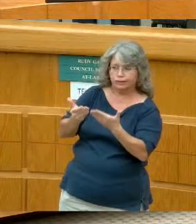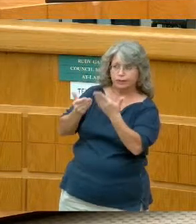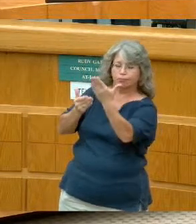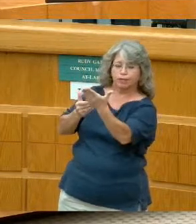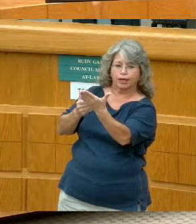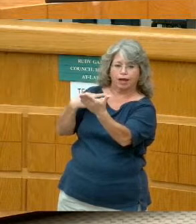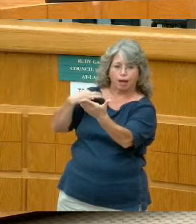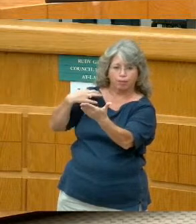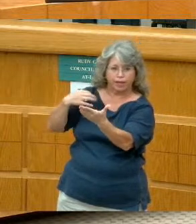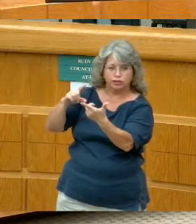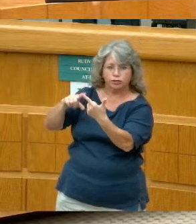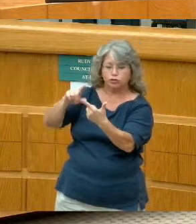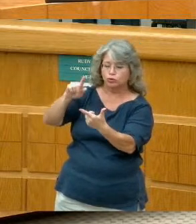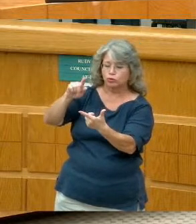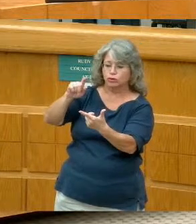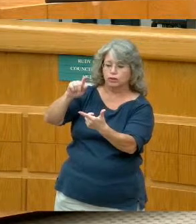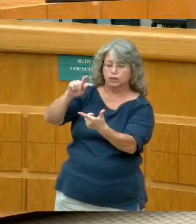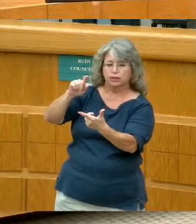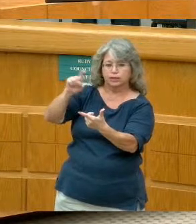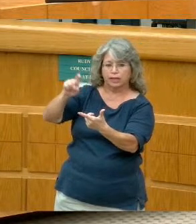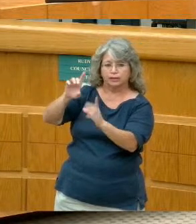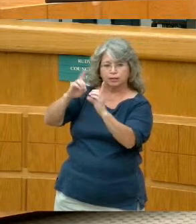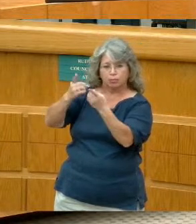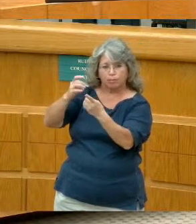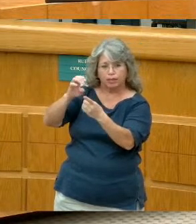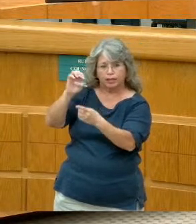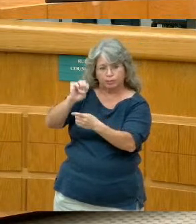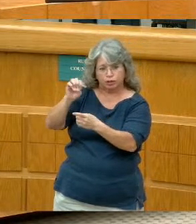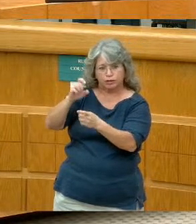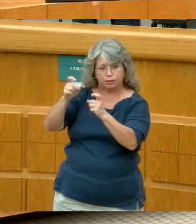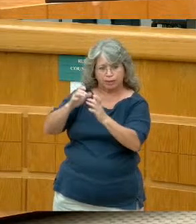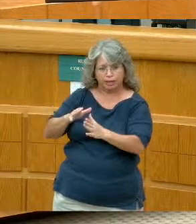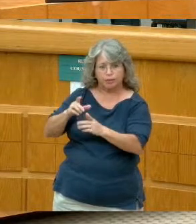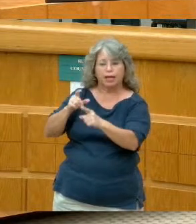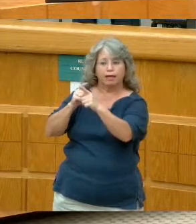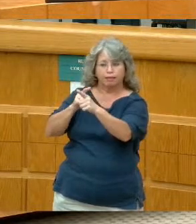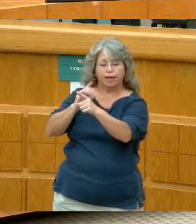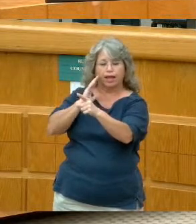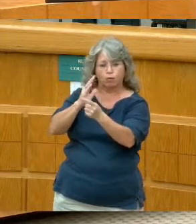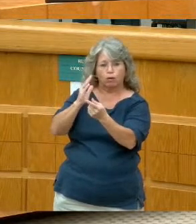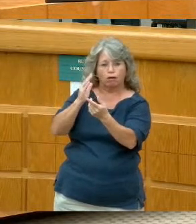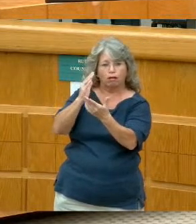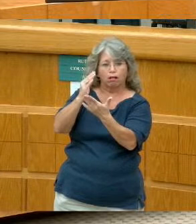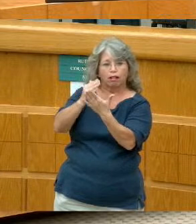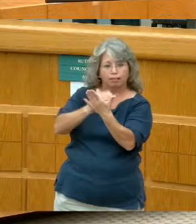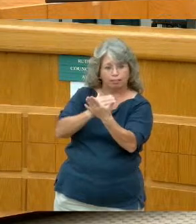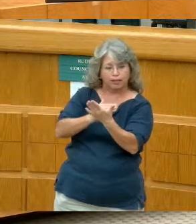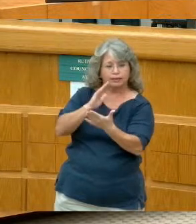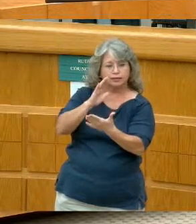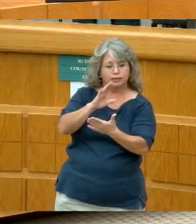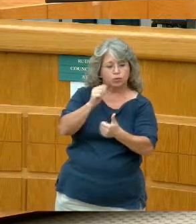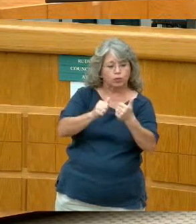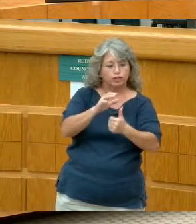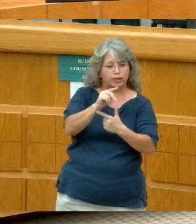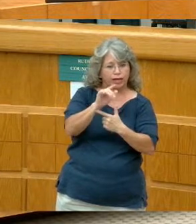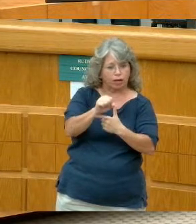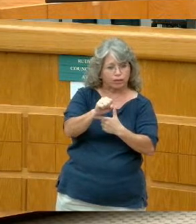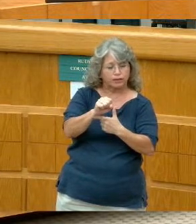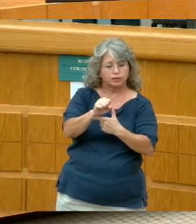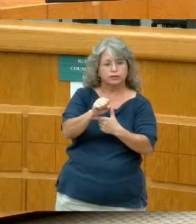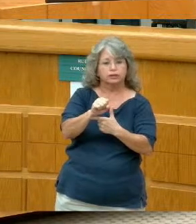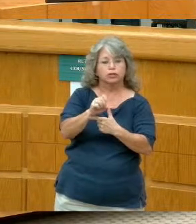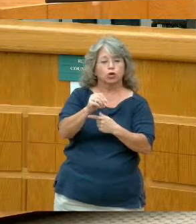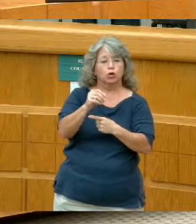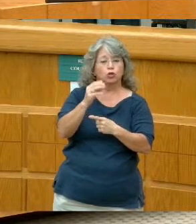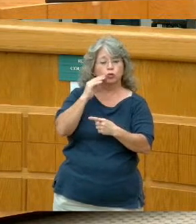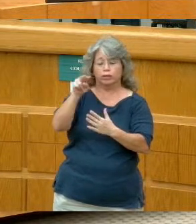that's the Texas Division of Emergency Management, and they list the counties on their website that have opted out. So you know, if you go into